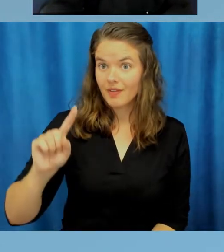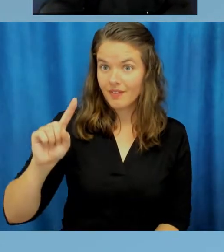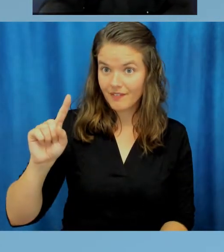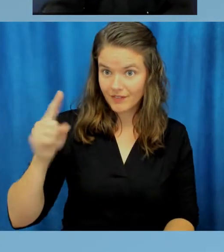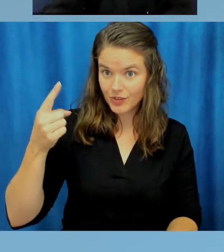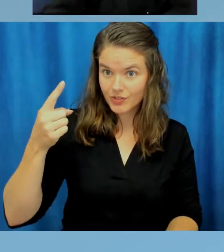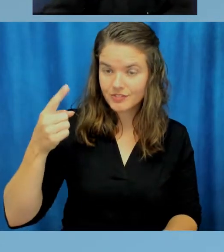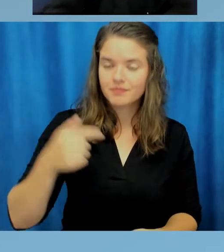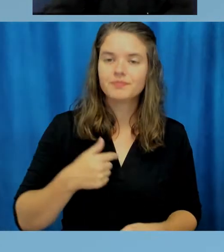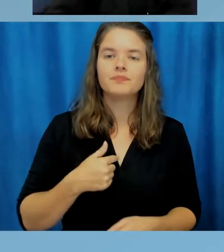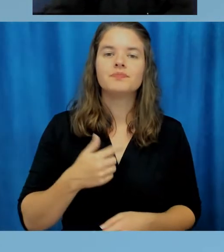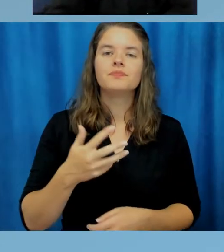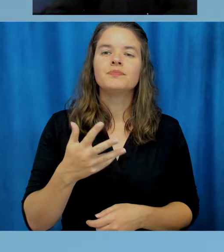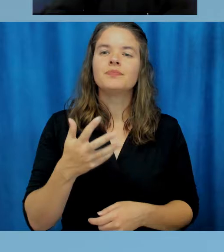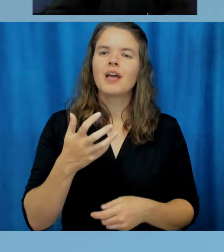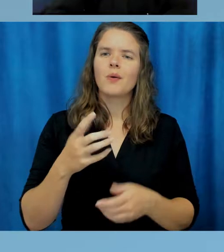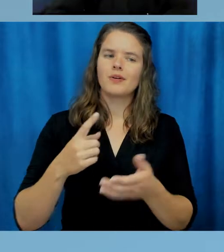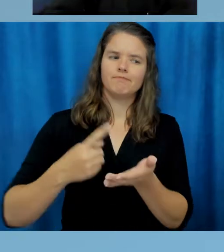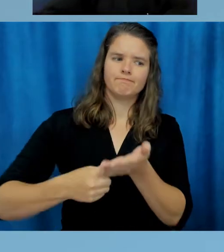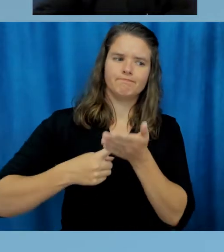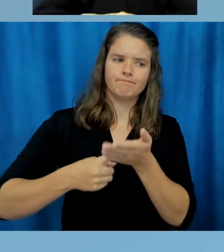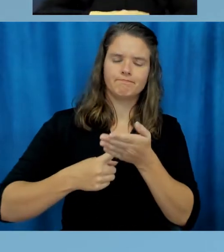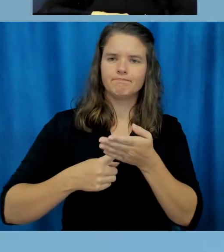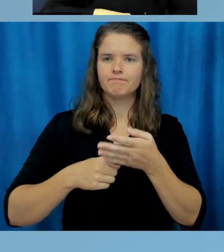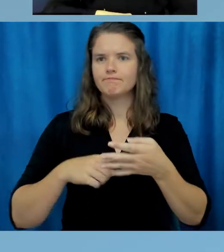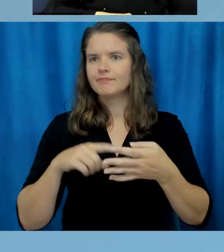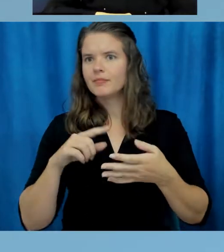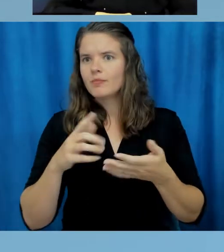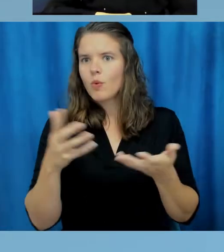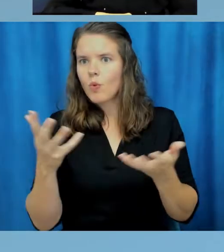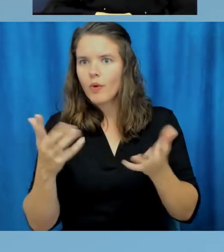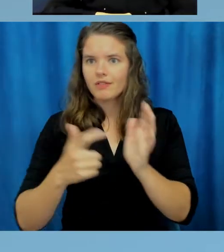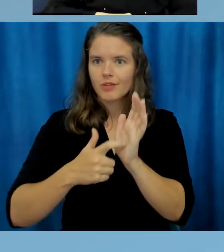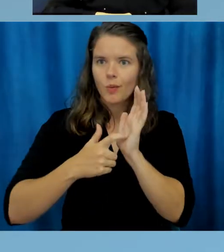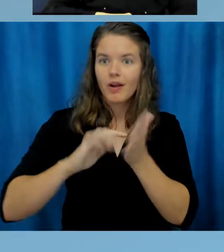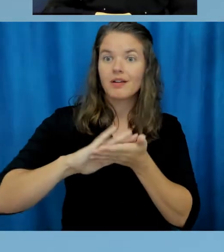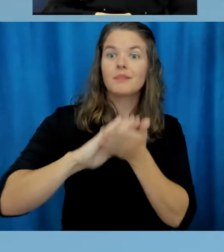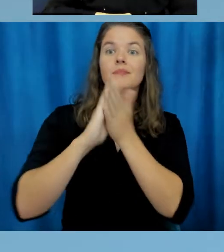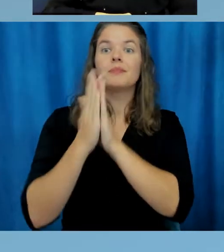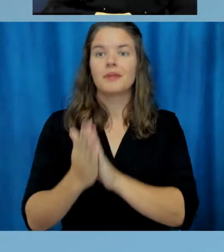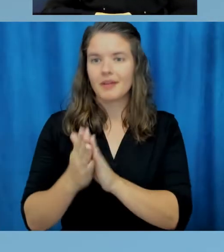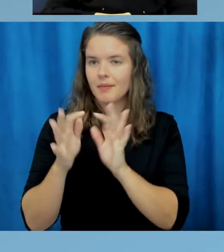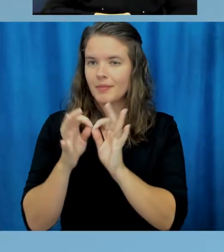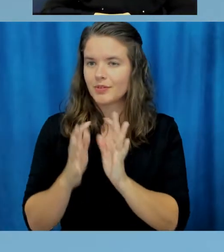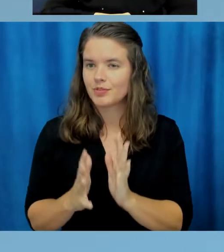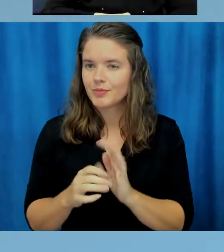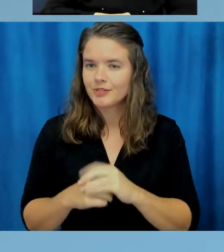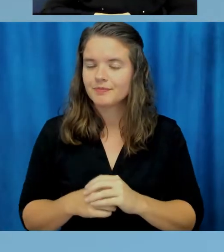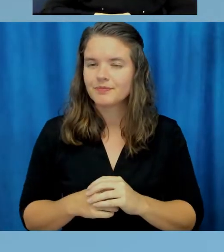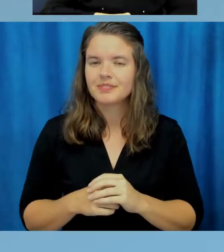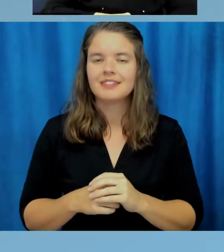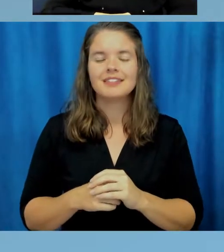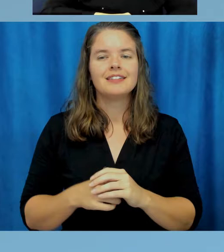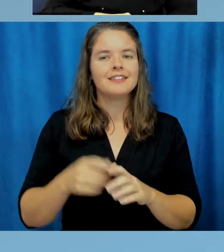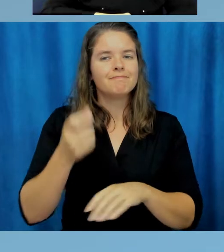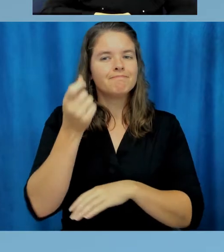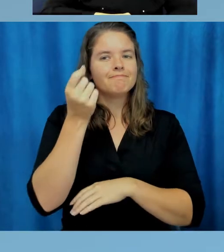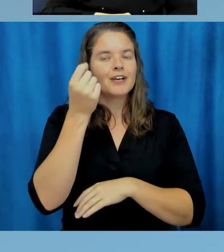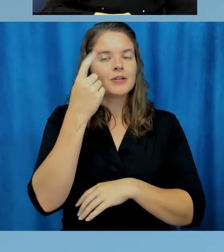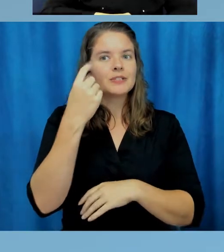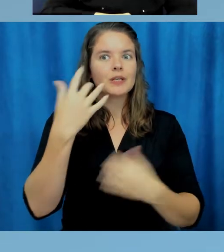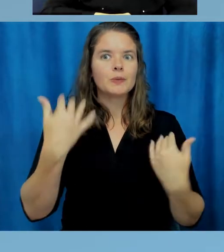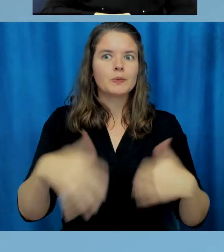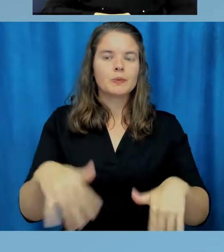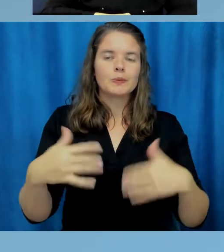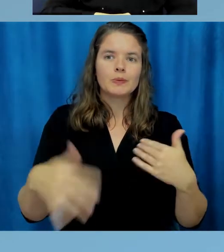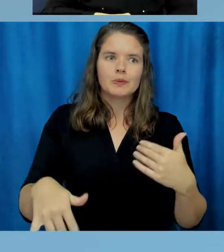First, I want to start with what it takes to become an interpreter. I think this will help you understand the breadth of what it